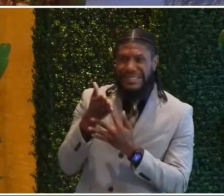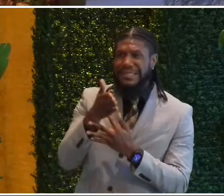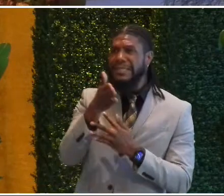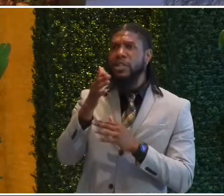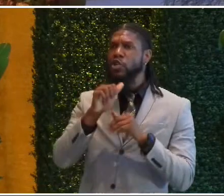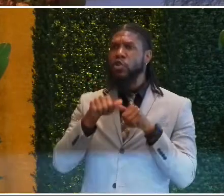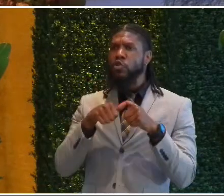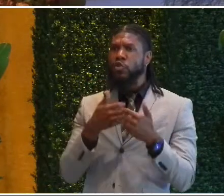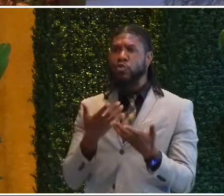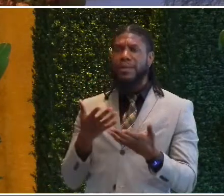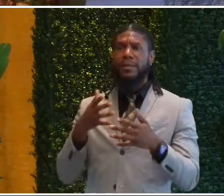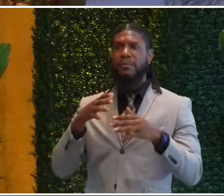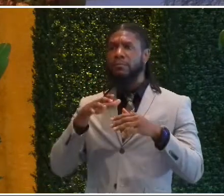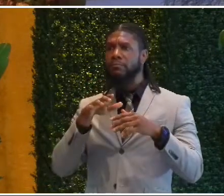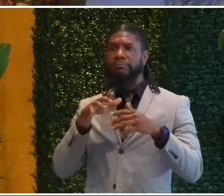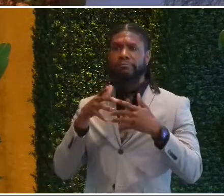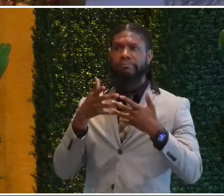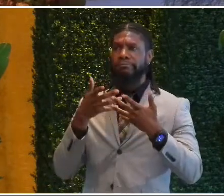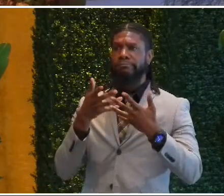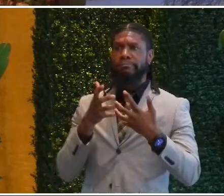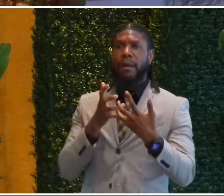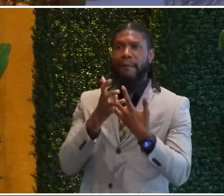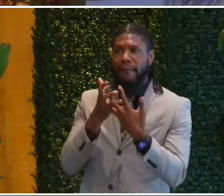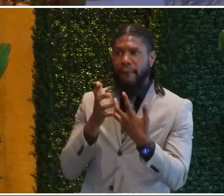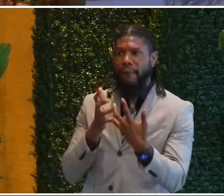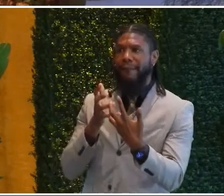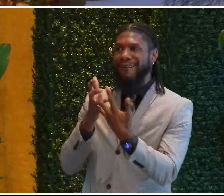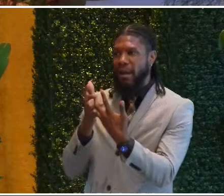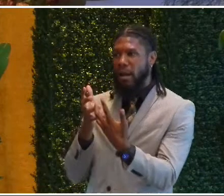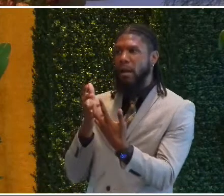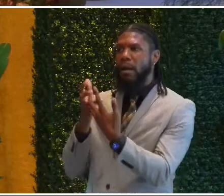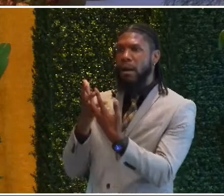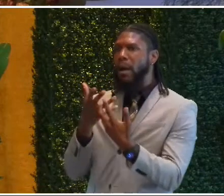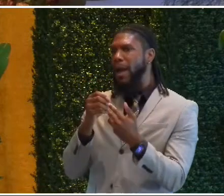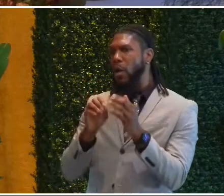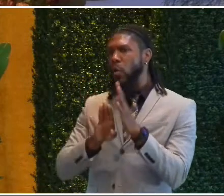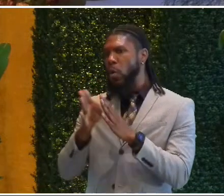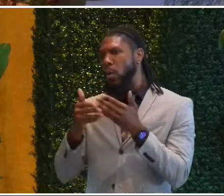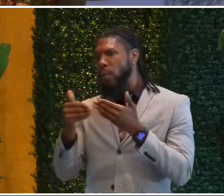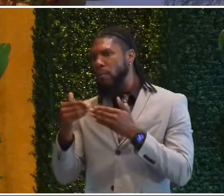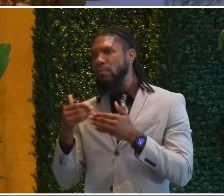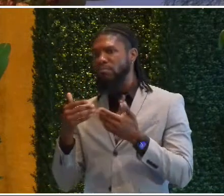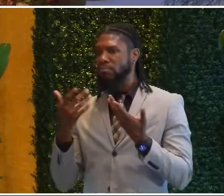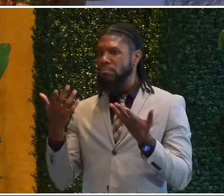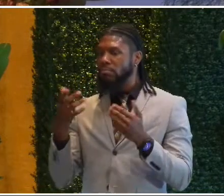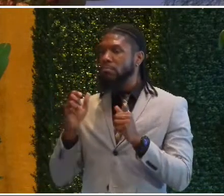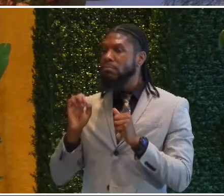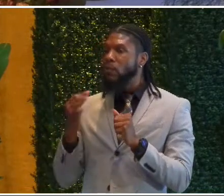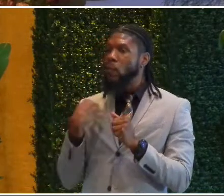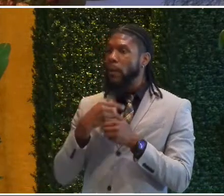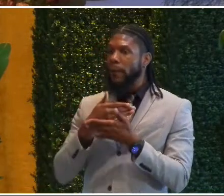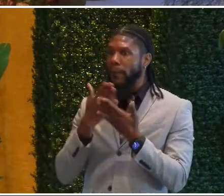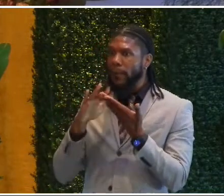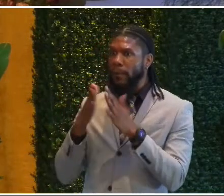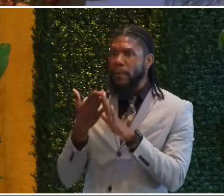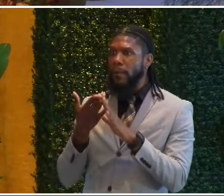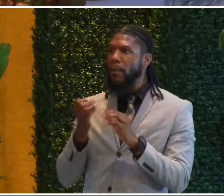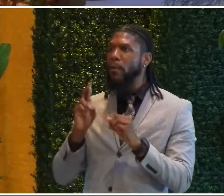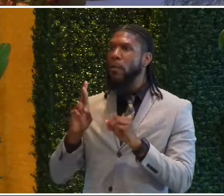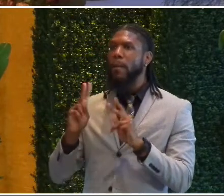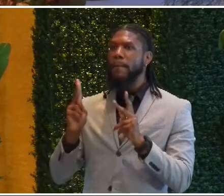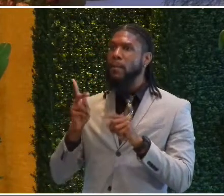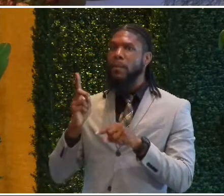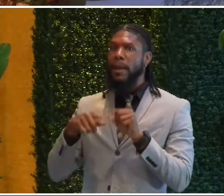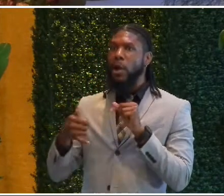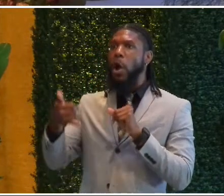from there, right? Because when we don't have community, when we're not the person that can be called, we're also the